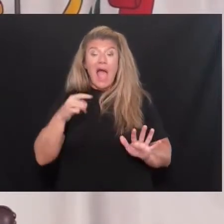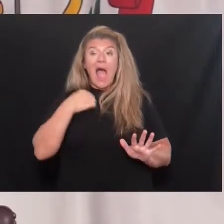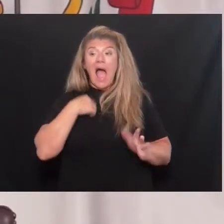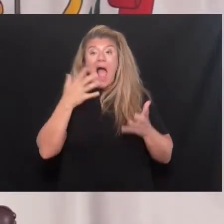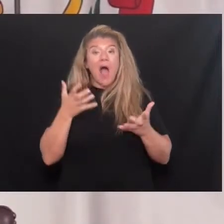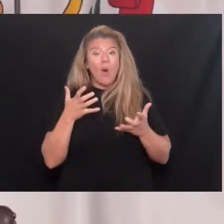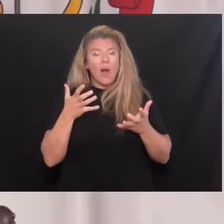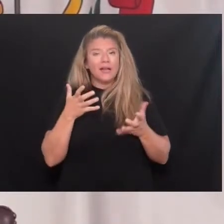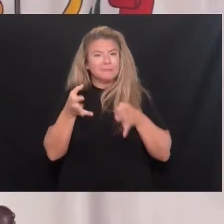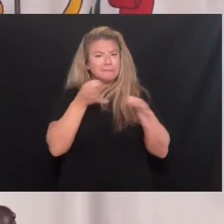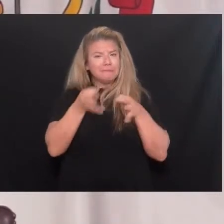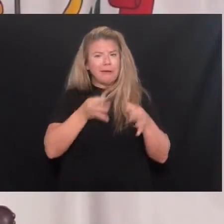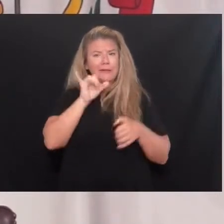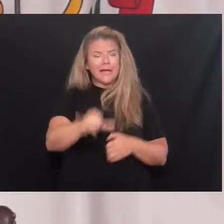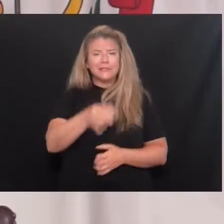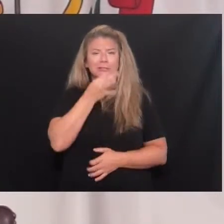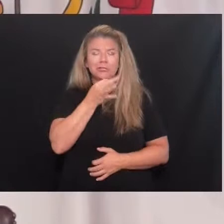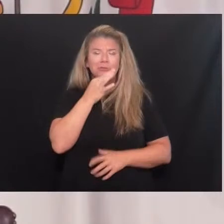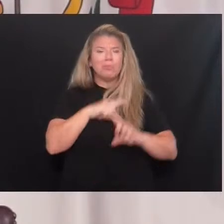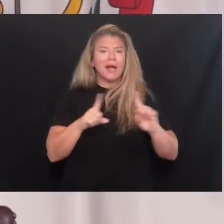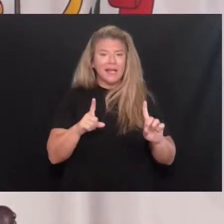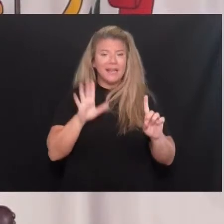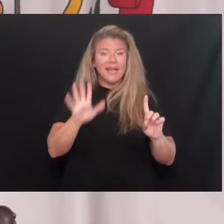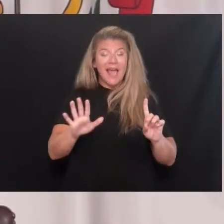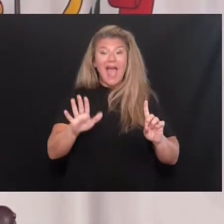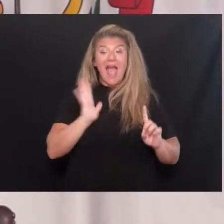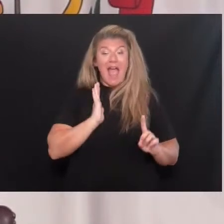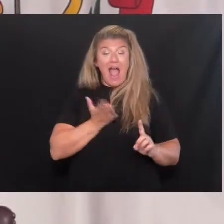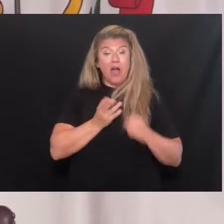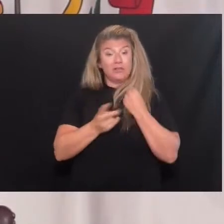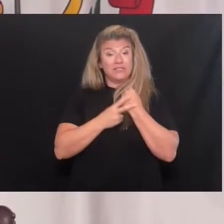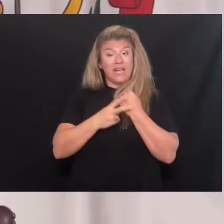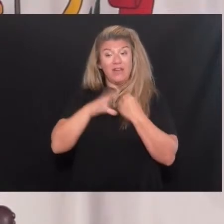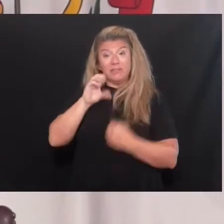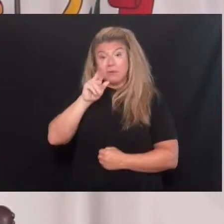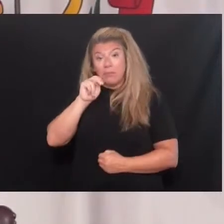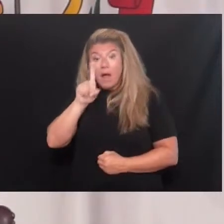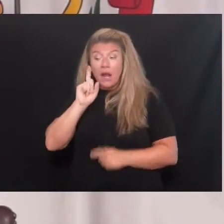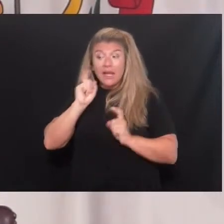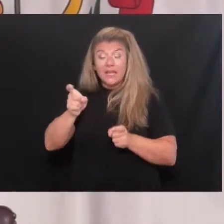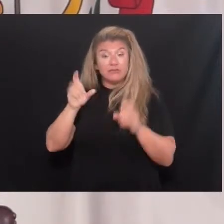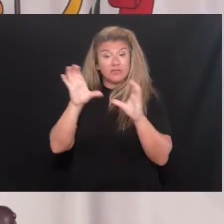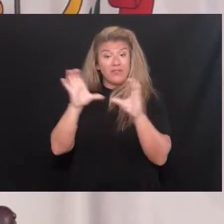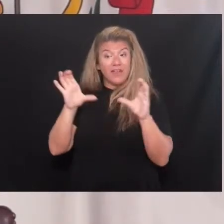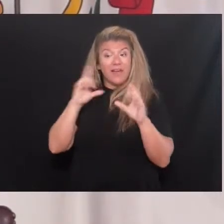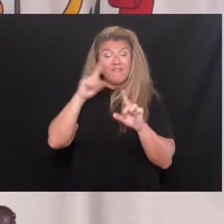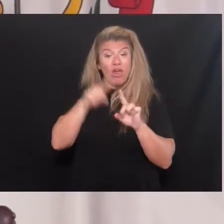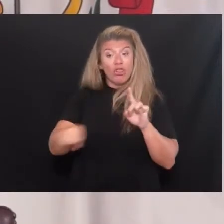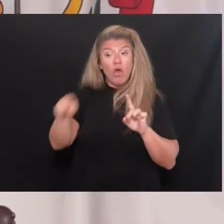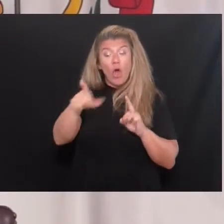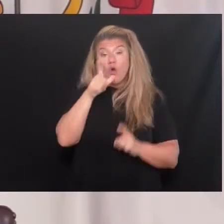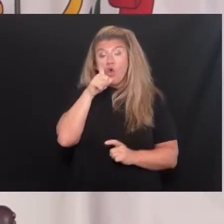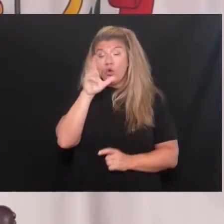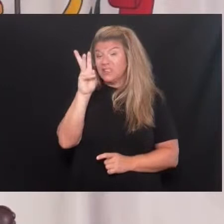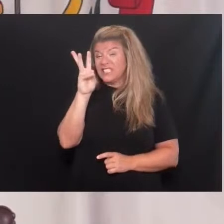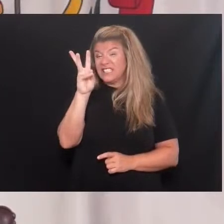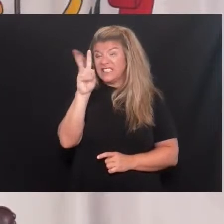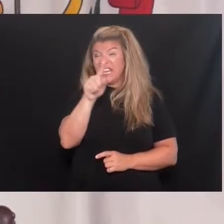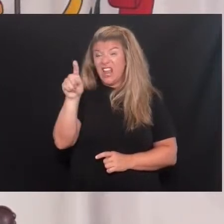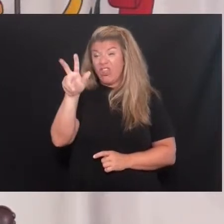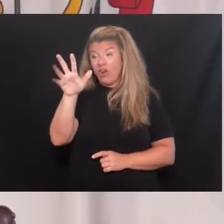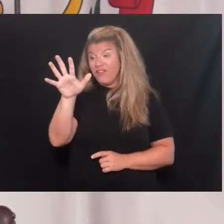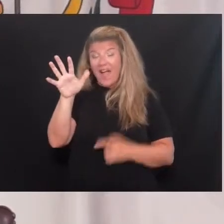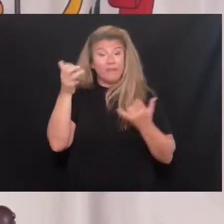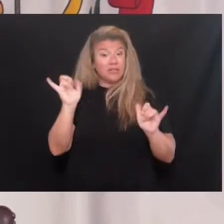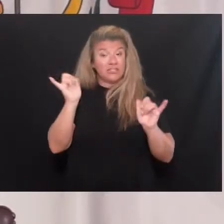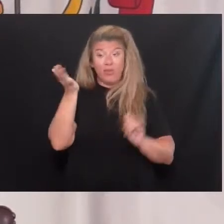over that in just a few minutes, but our savings bonds and gift certificates to those that are 16 to 35 are